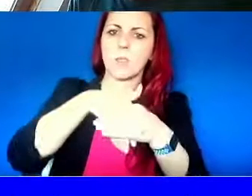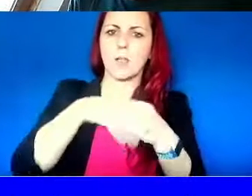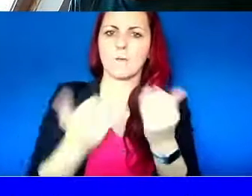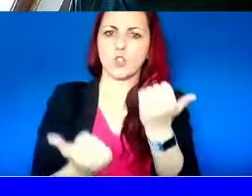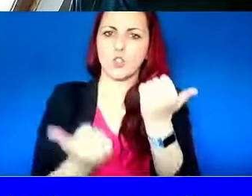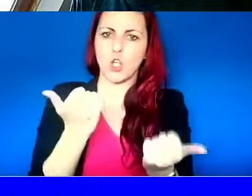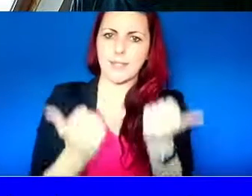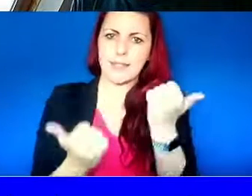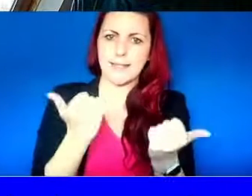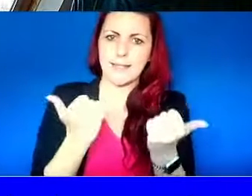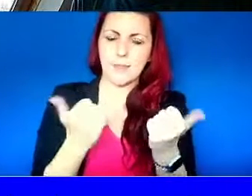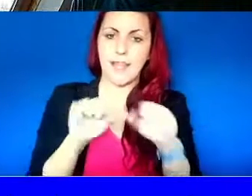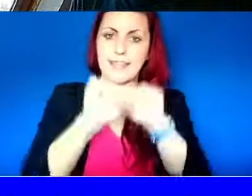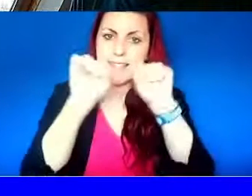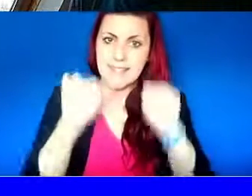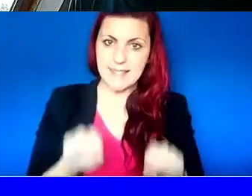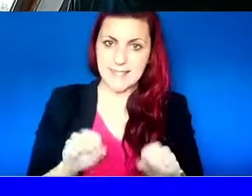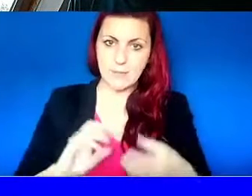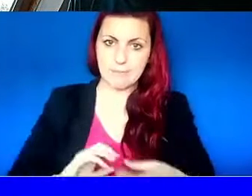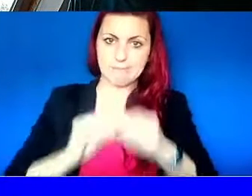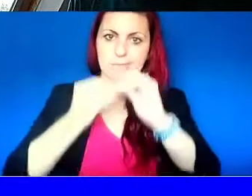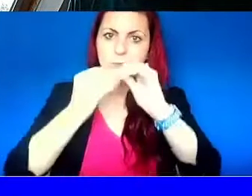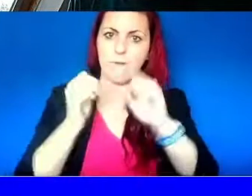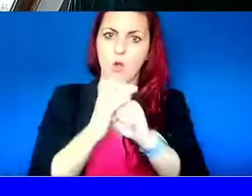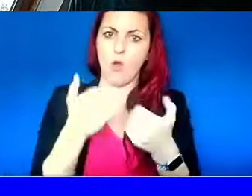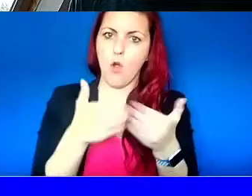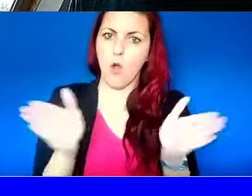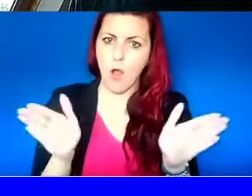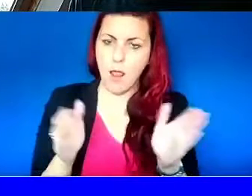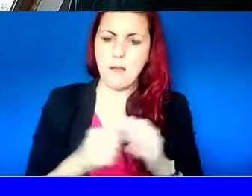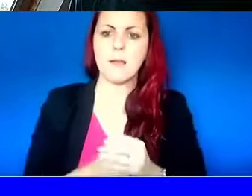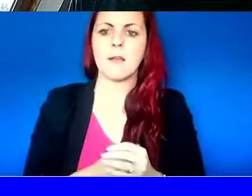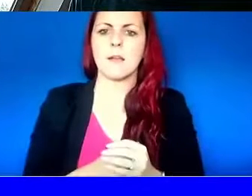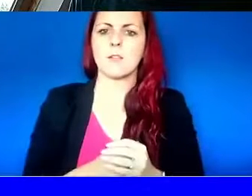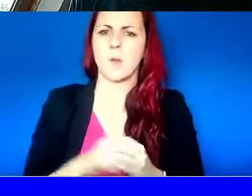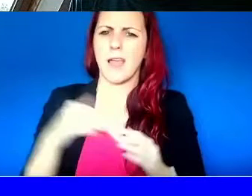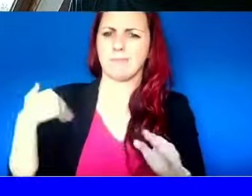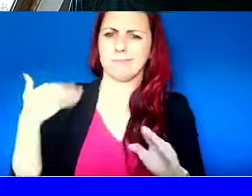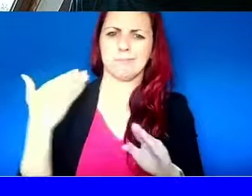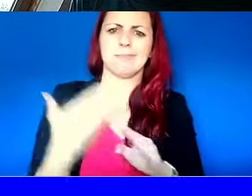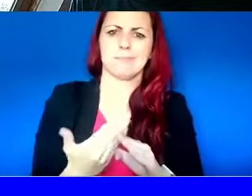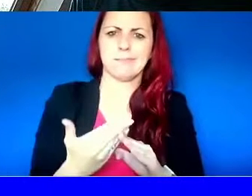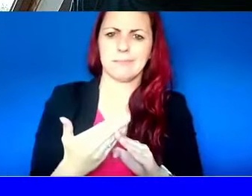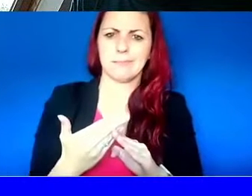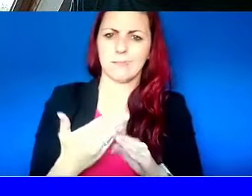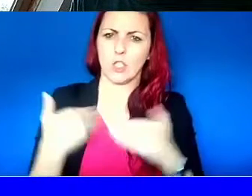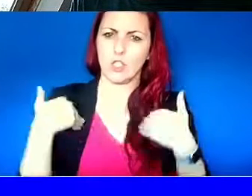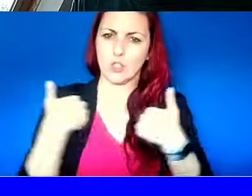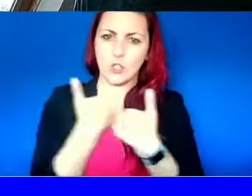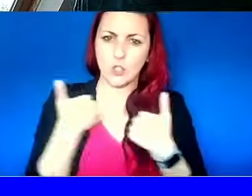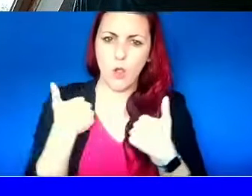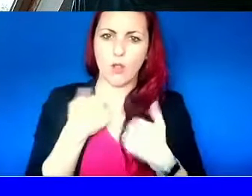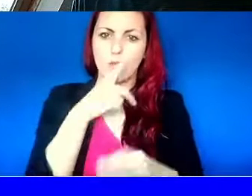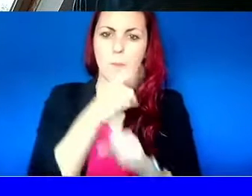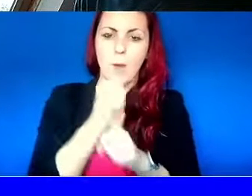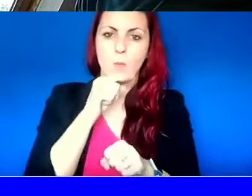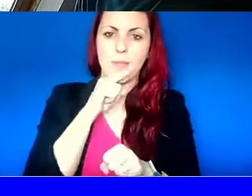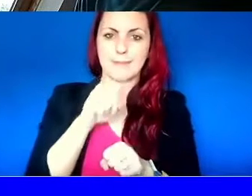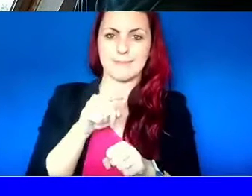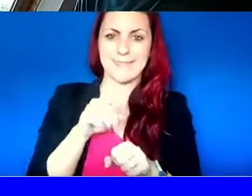a System Designed for All. So we had long-standing concerns about the ability of